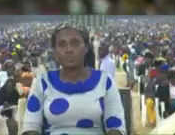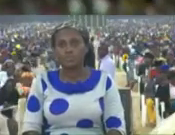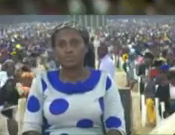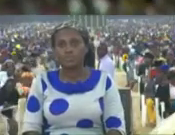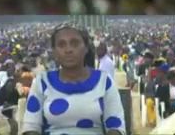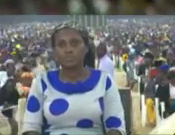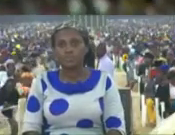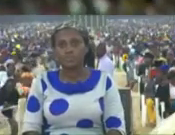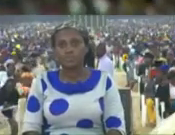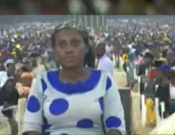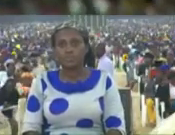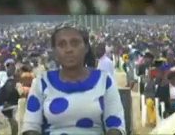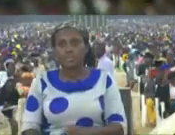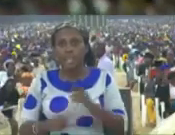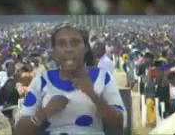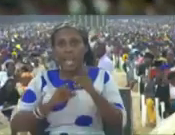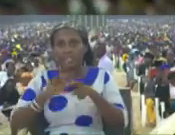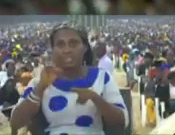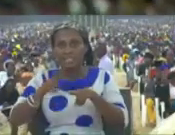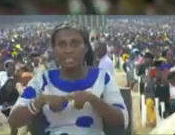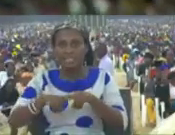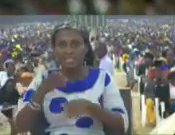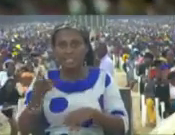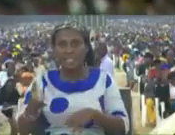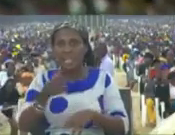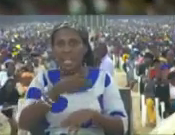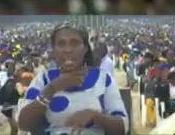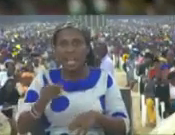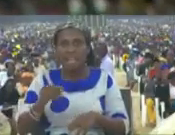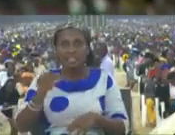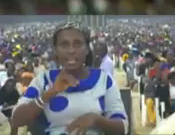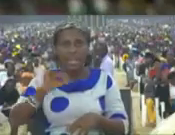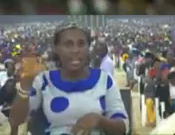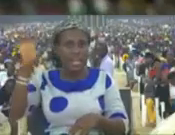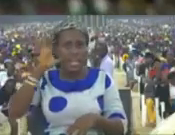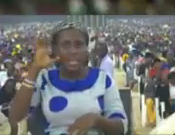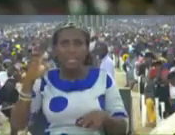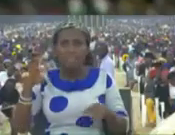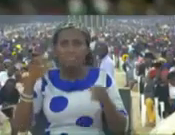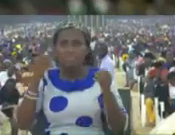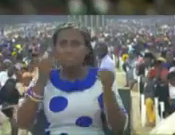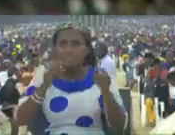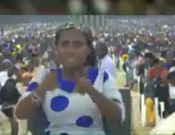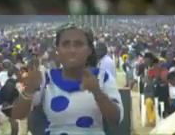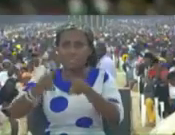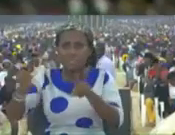I sat down there and I heard all manners of testimonies tonight.